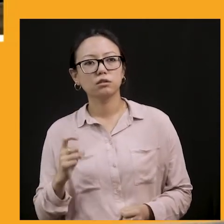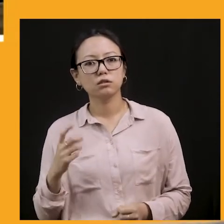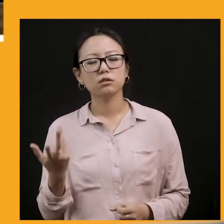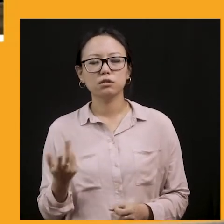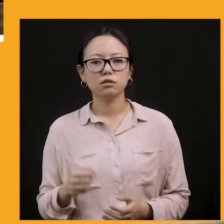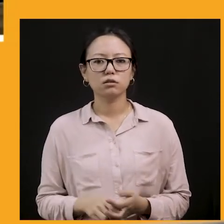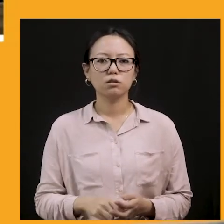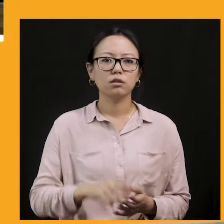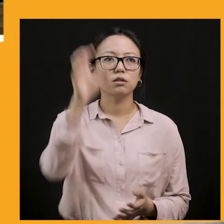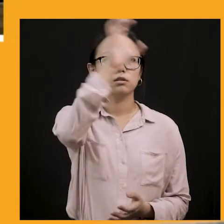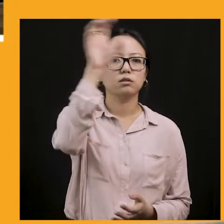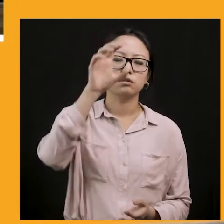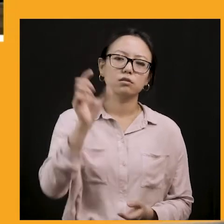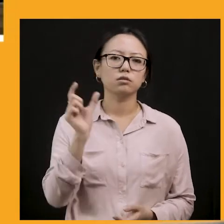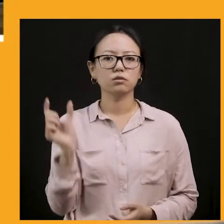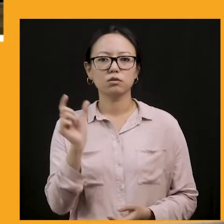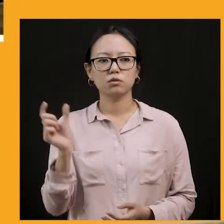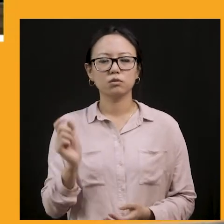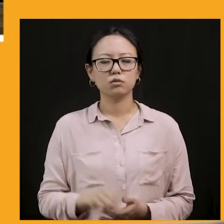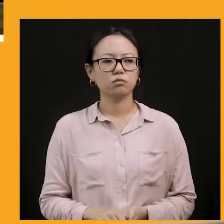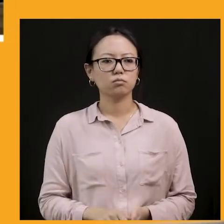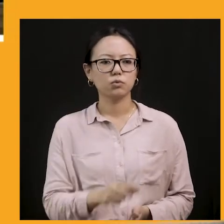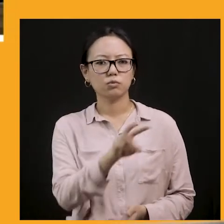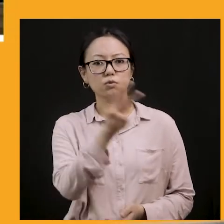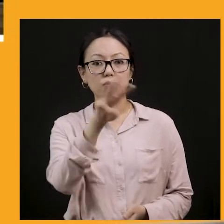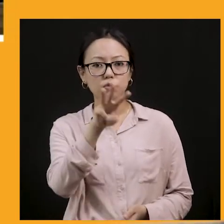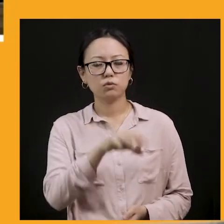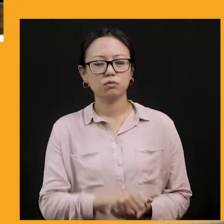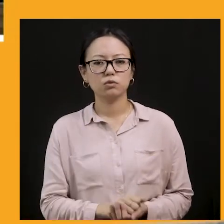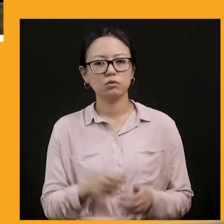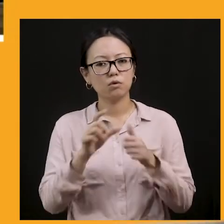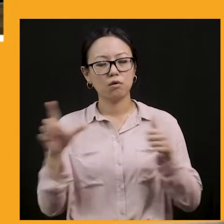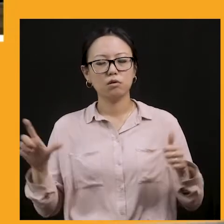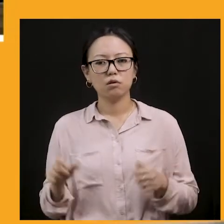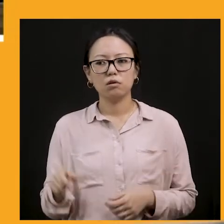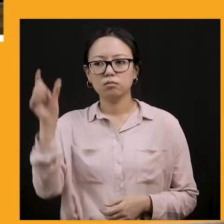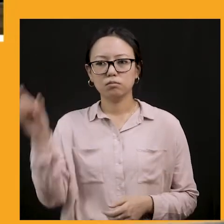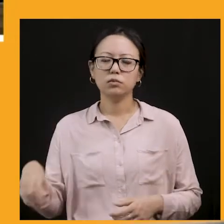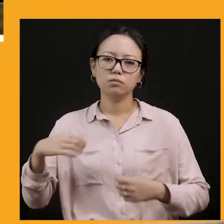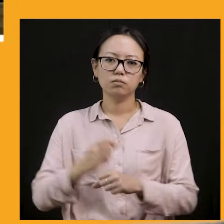duster. So these are all man-made things. So